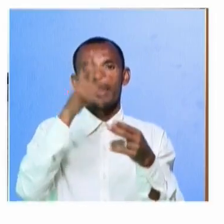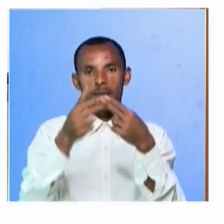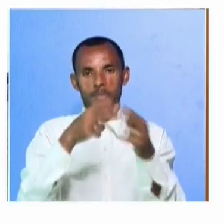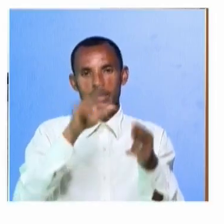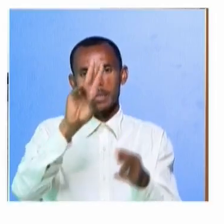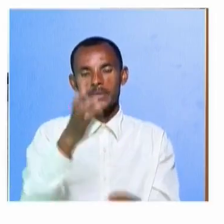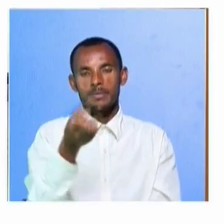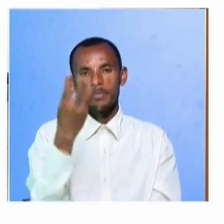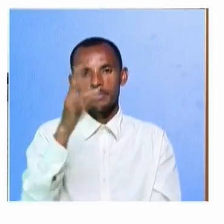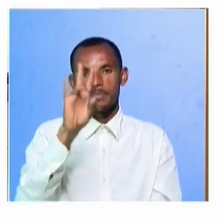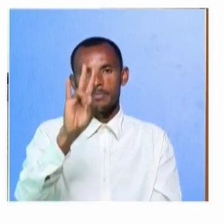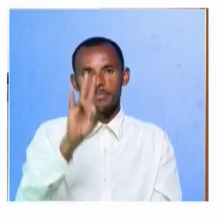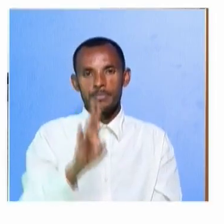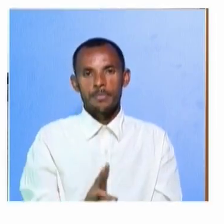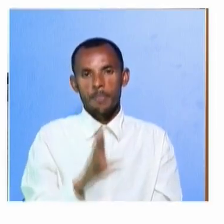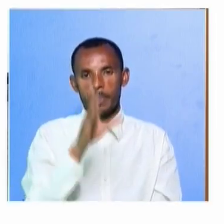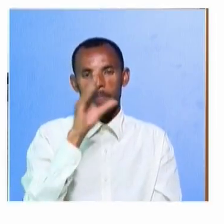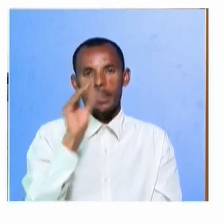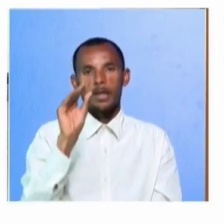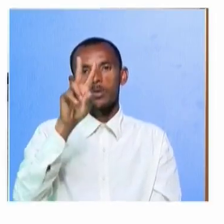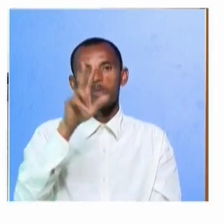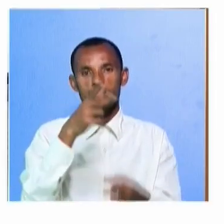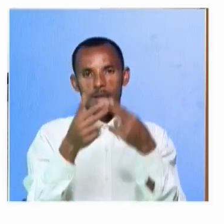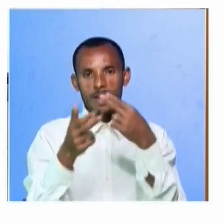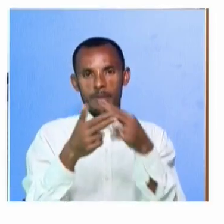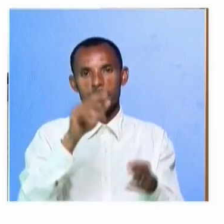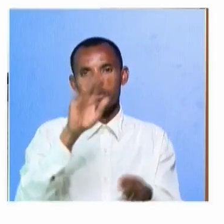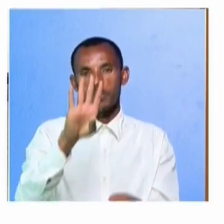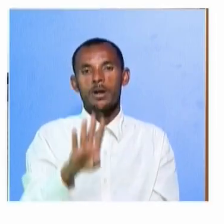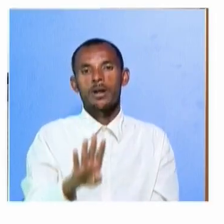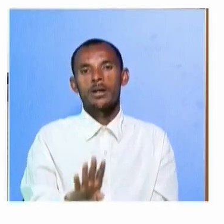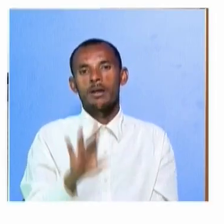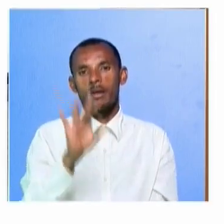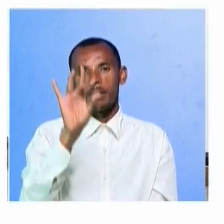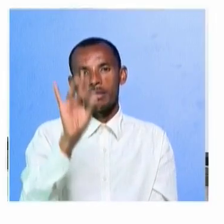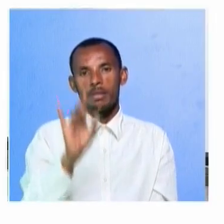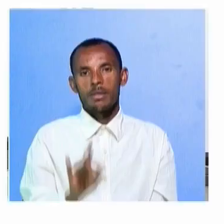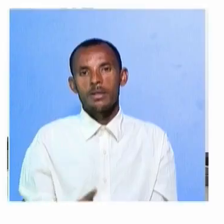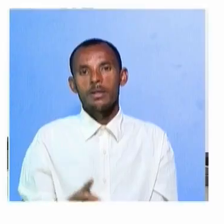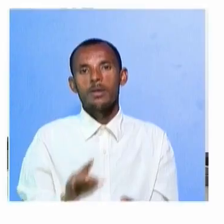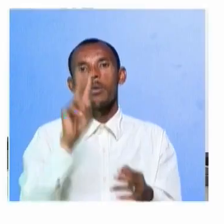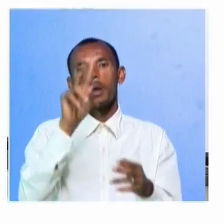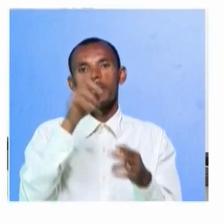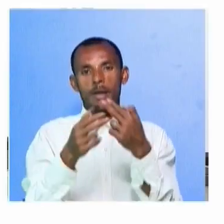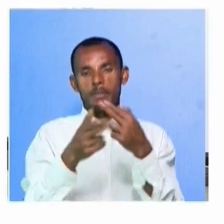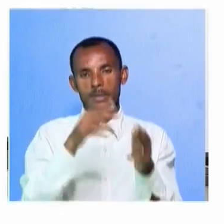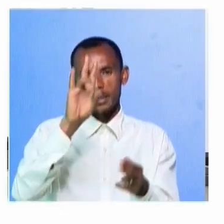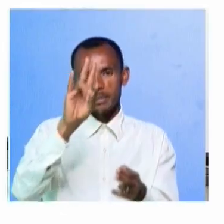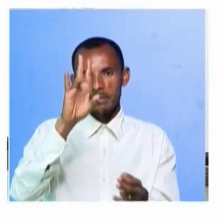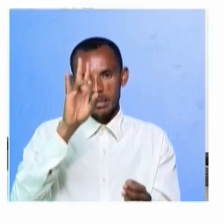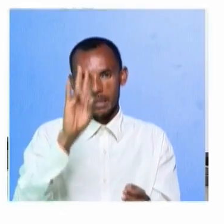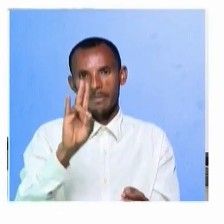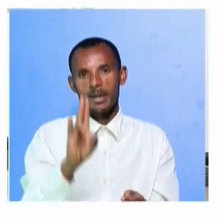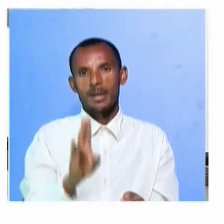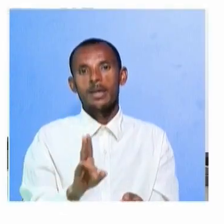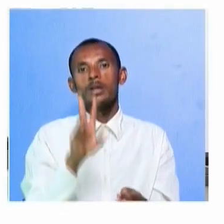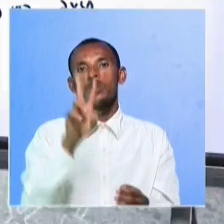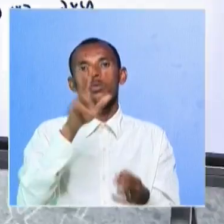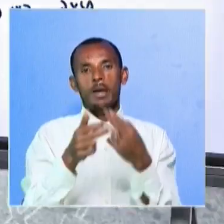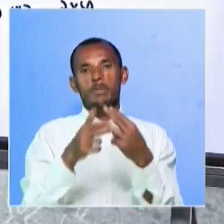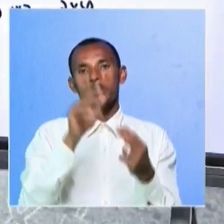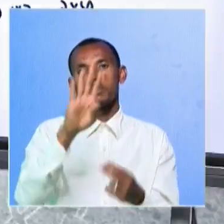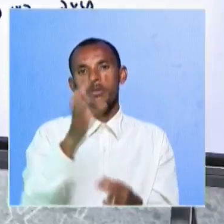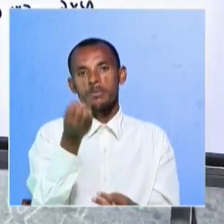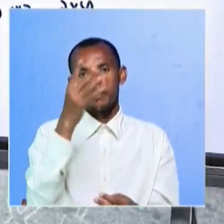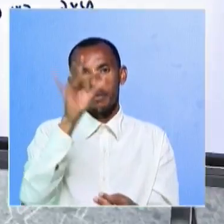7 and 2 times 4. Since 1 times 7 is 7 and 2 times 4